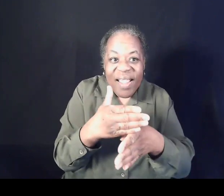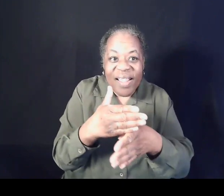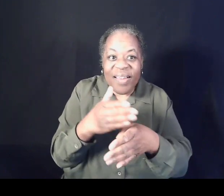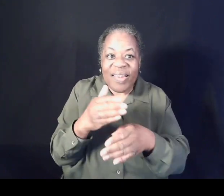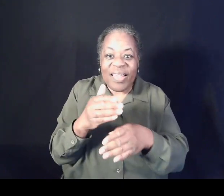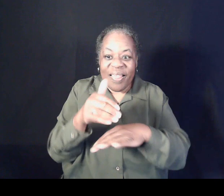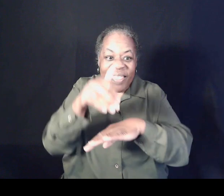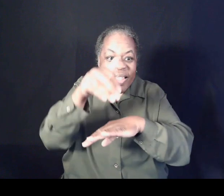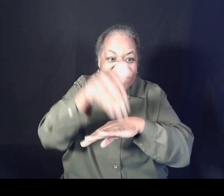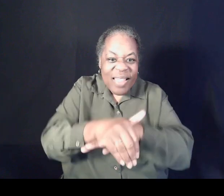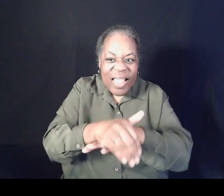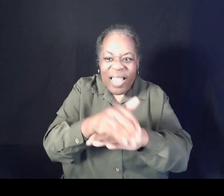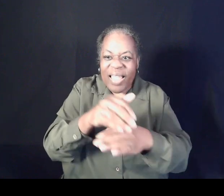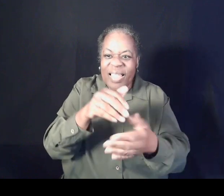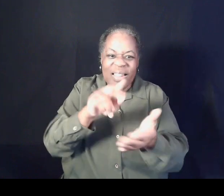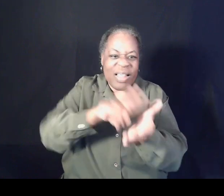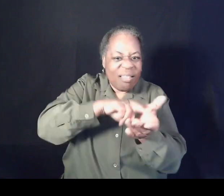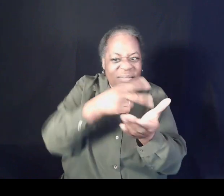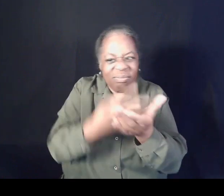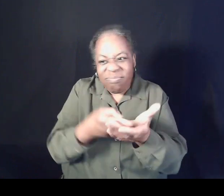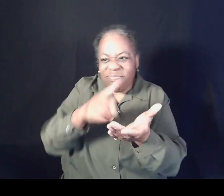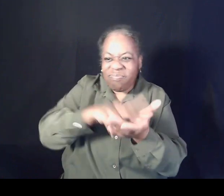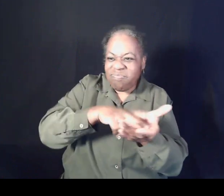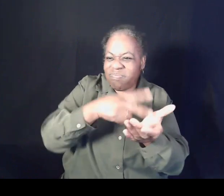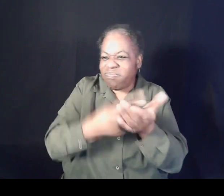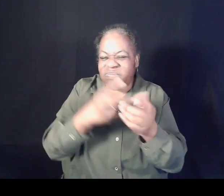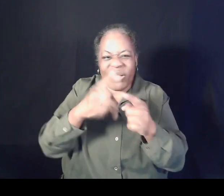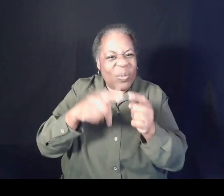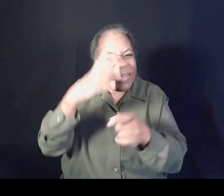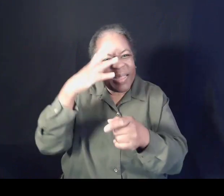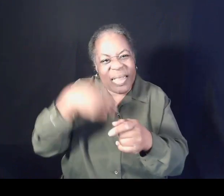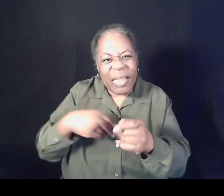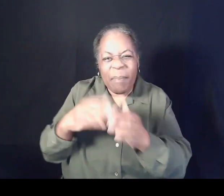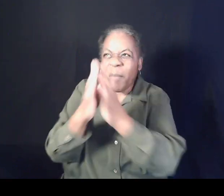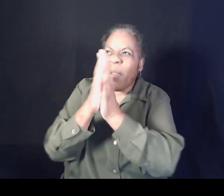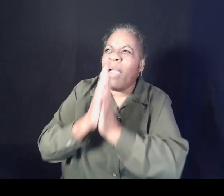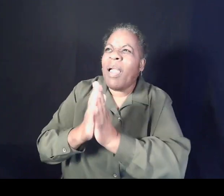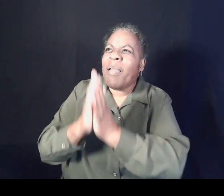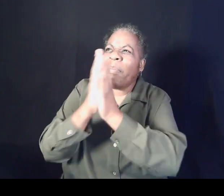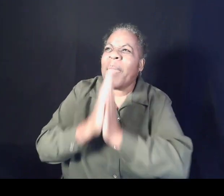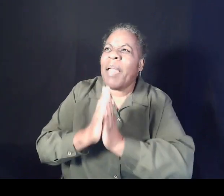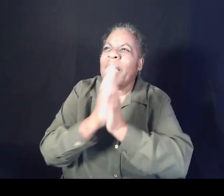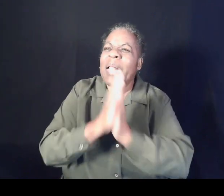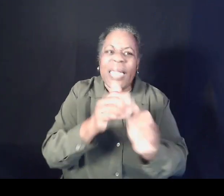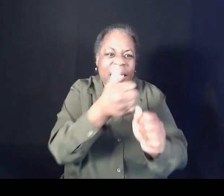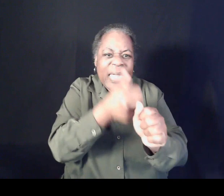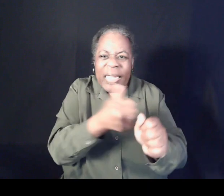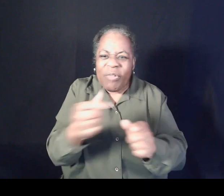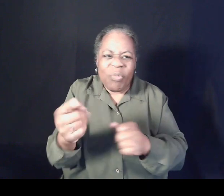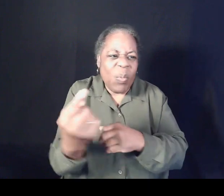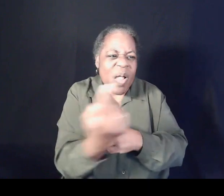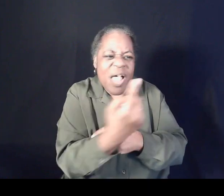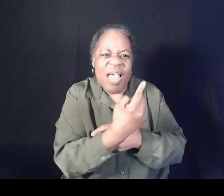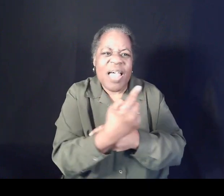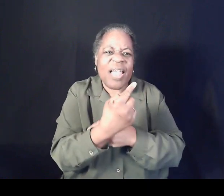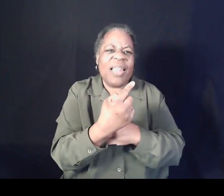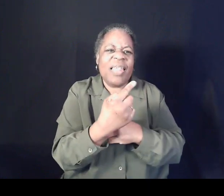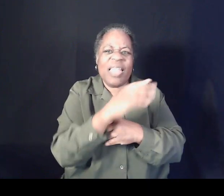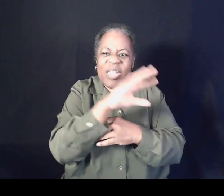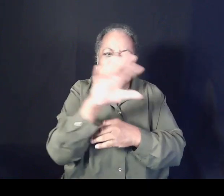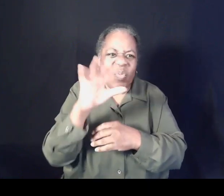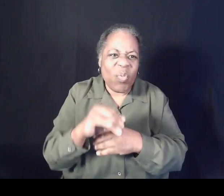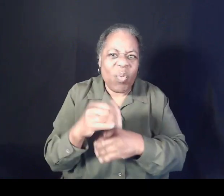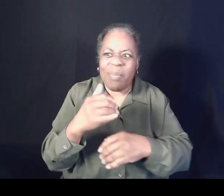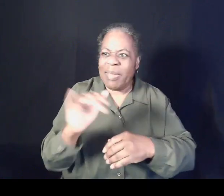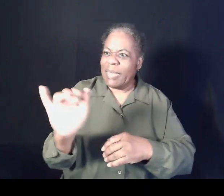night tossing and turning and wrestling in prayer with the Lord. And just about everyone in our Zoom room exclaimed all at once, I've been losing sleep